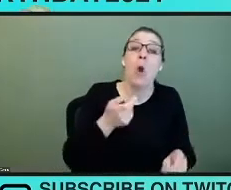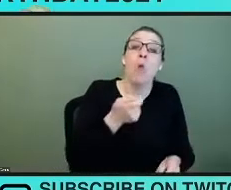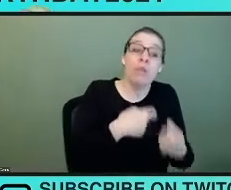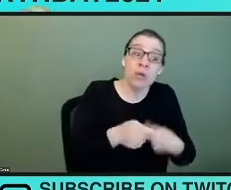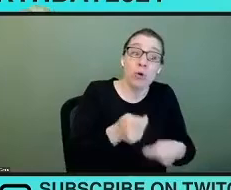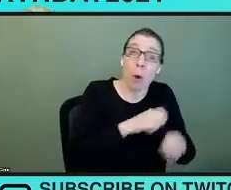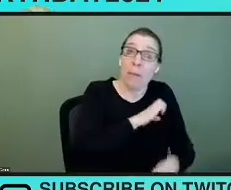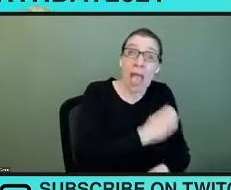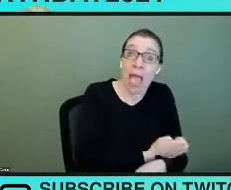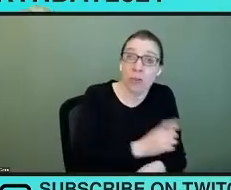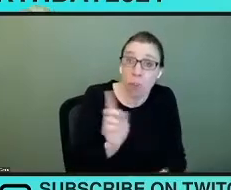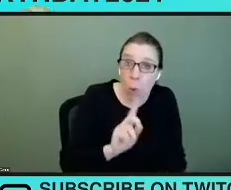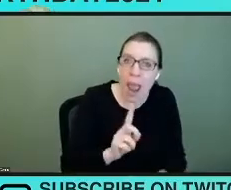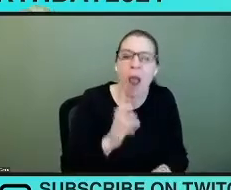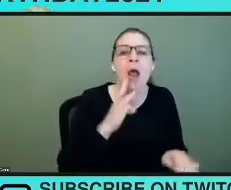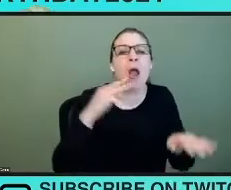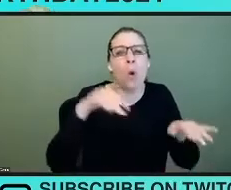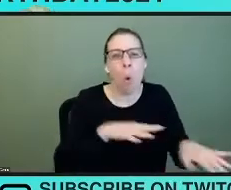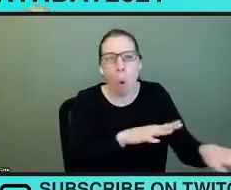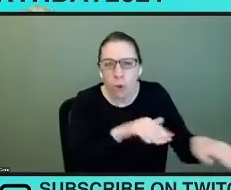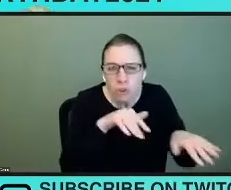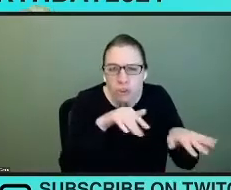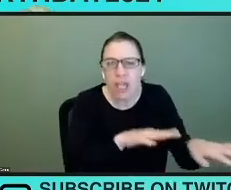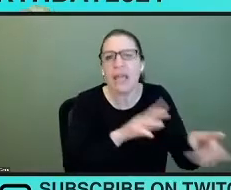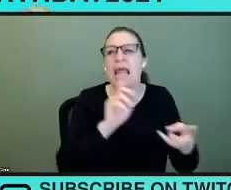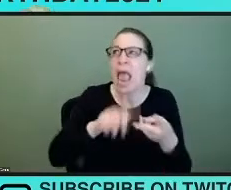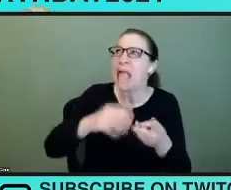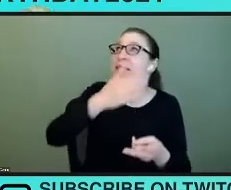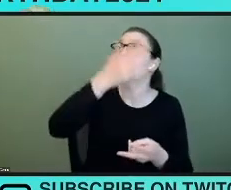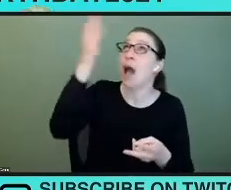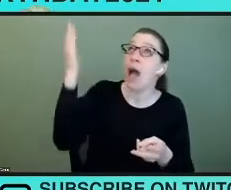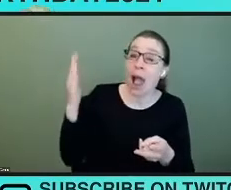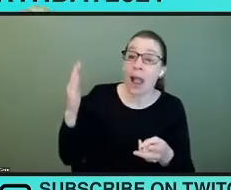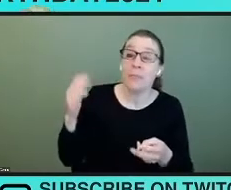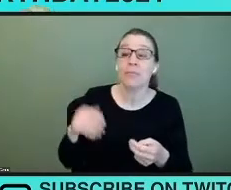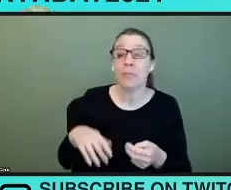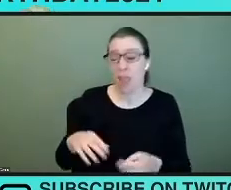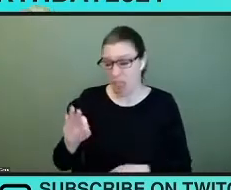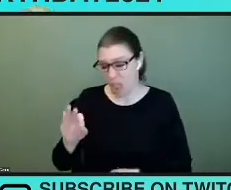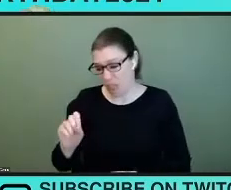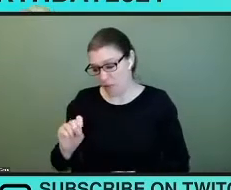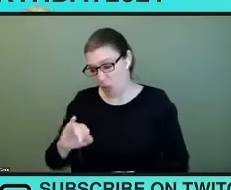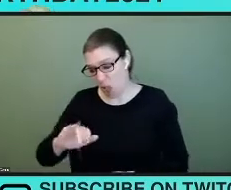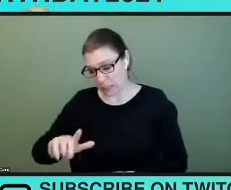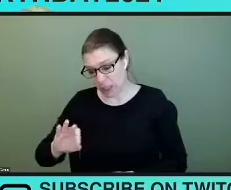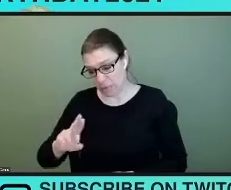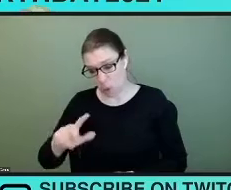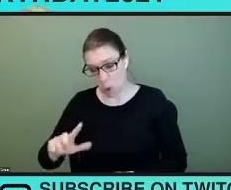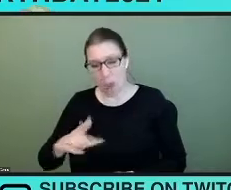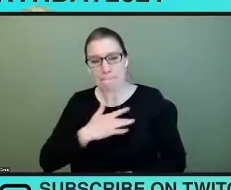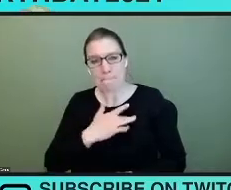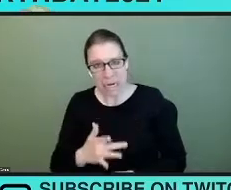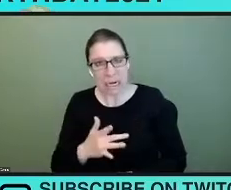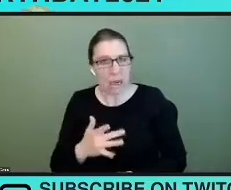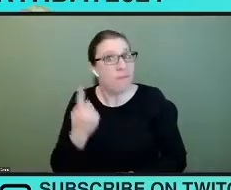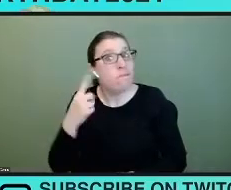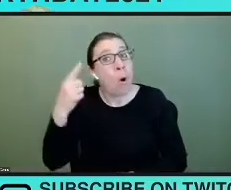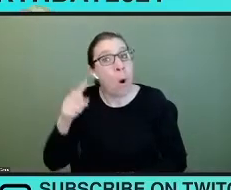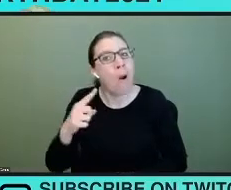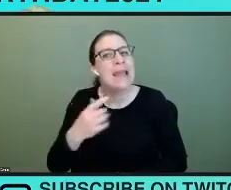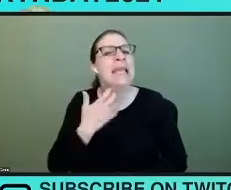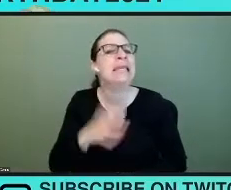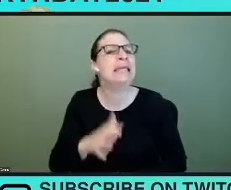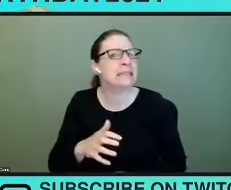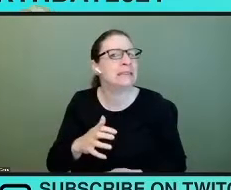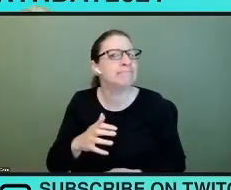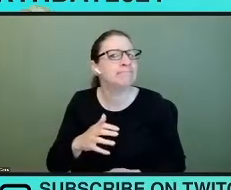thing is, as Miguel said, fossil energy or fossil resources are usually heat. That's what we used. But now renewable